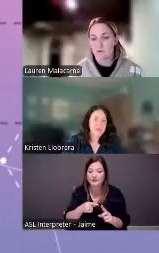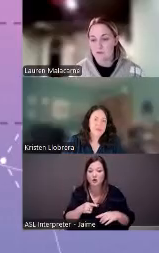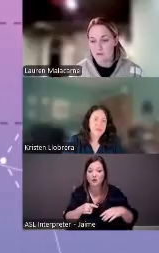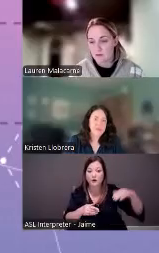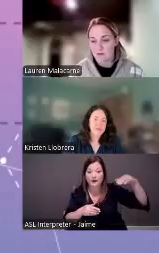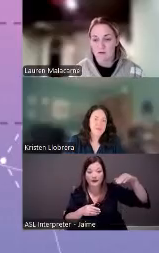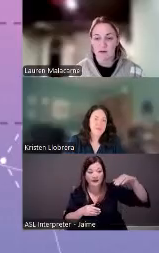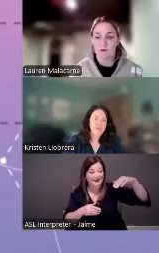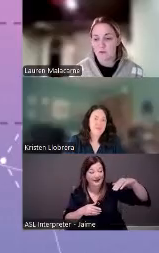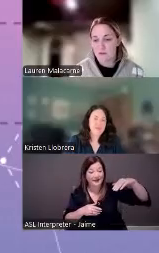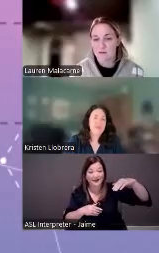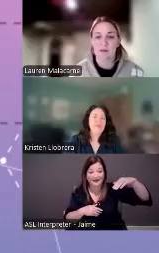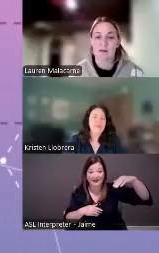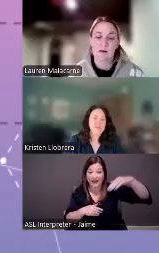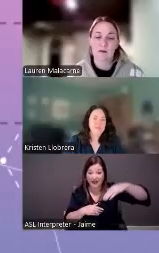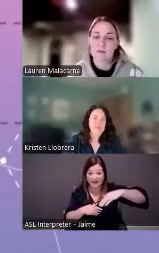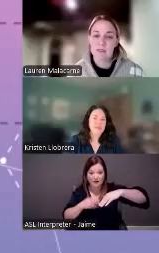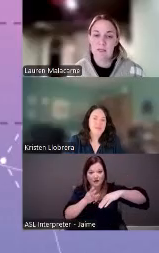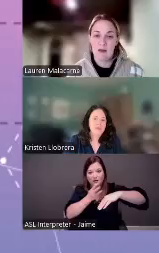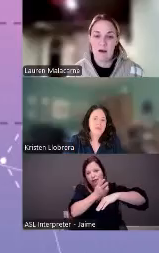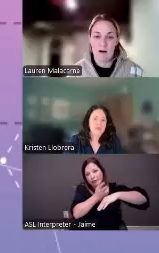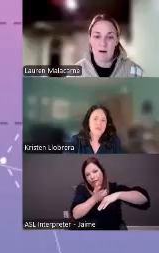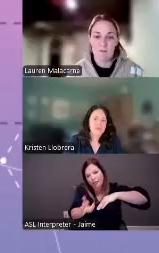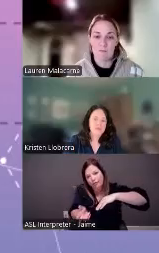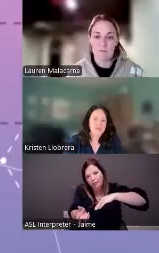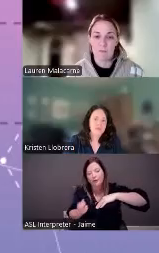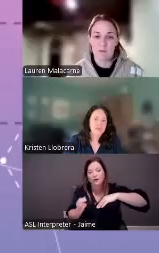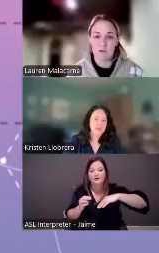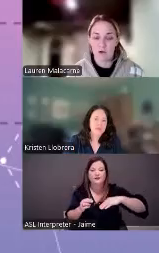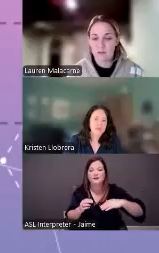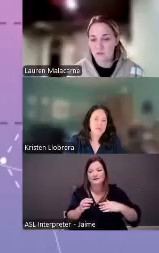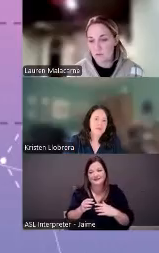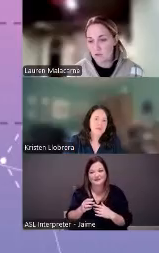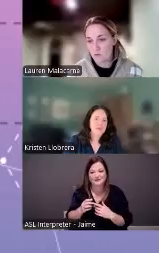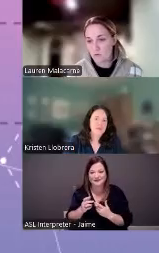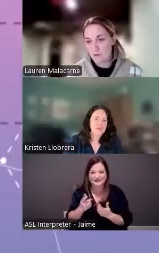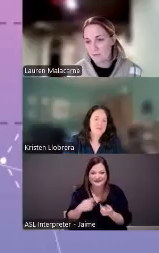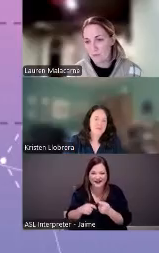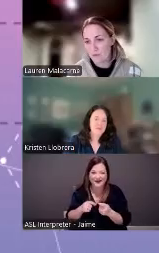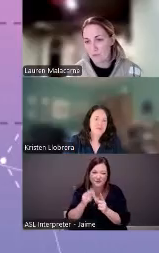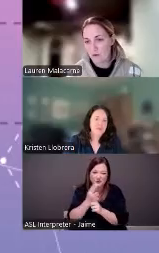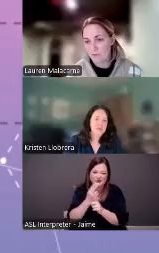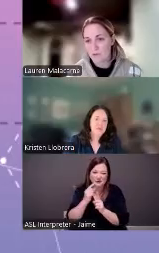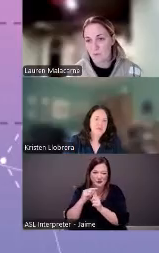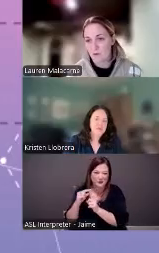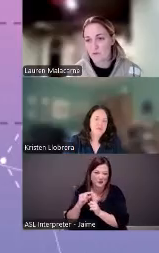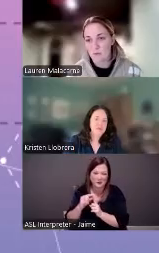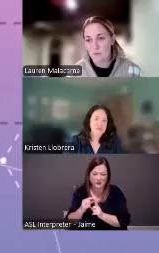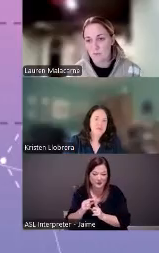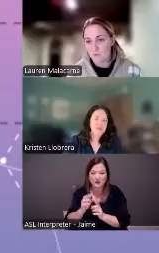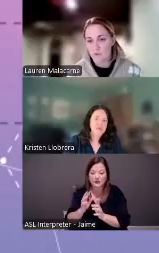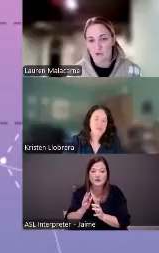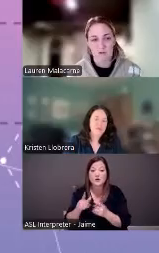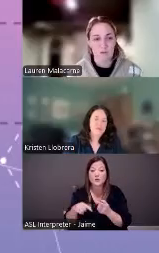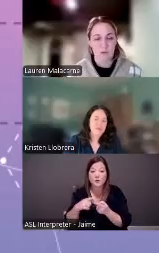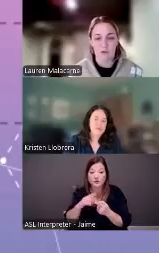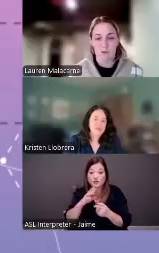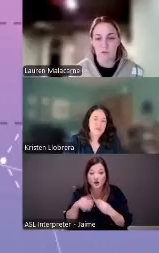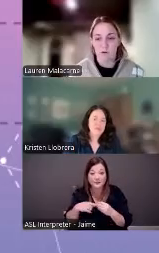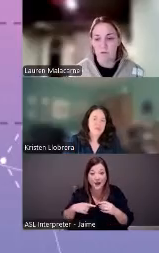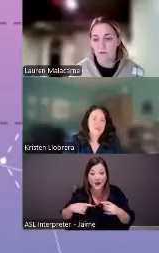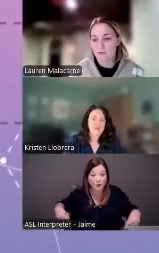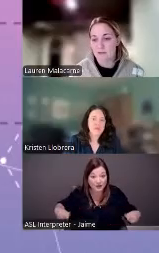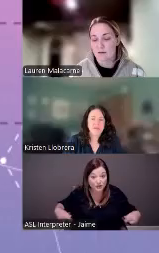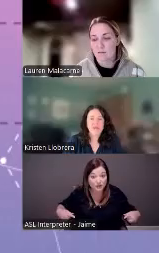of, descending an incline or descends inclines. And we tried to just make sure that even when we referenced parts of people's wheelchairs, that we